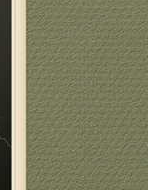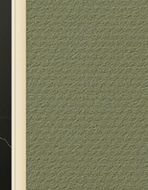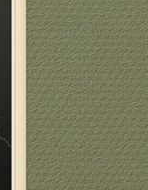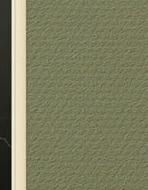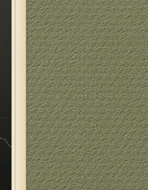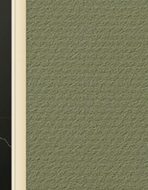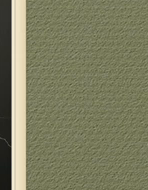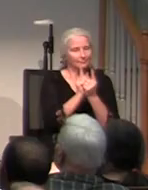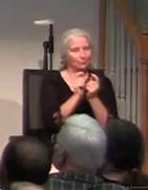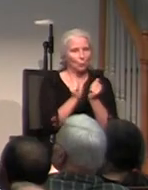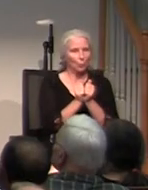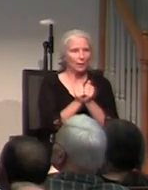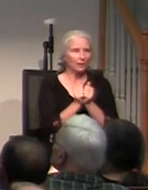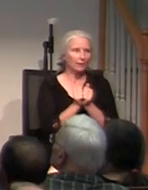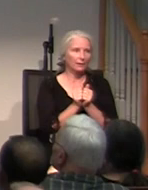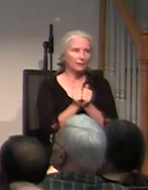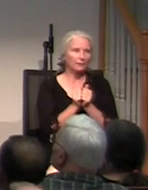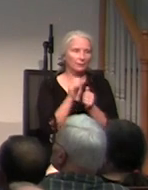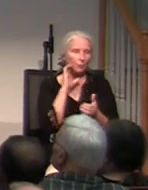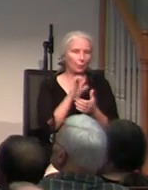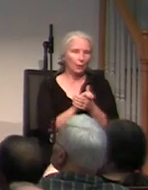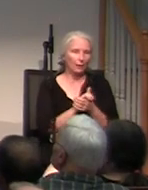bride.